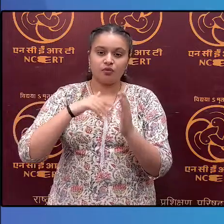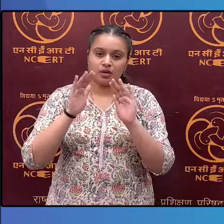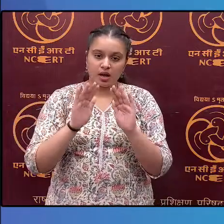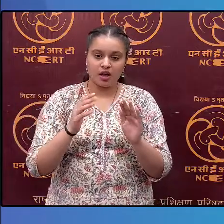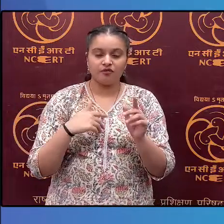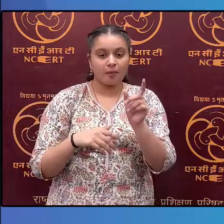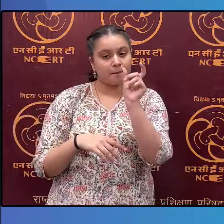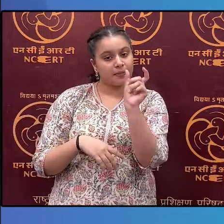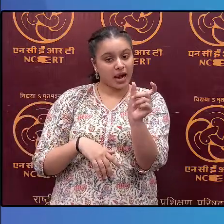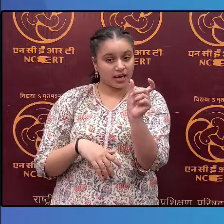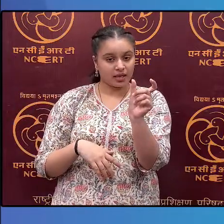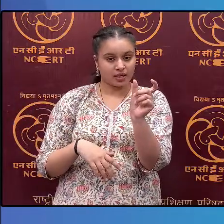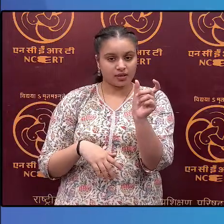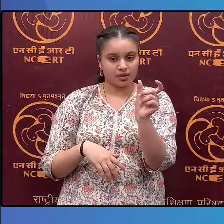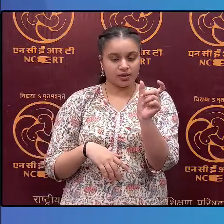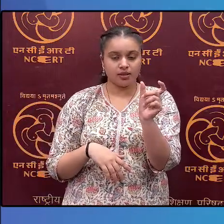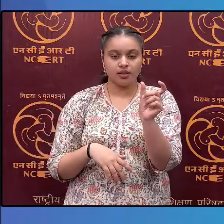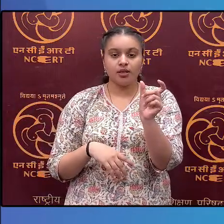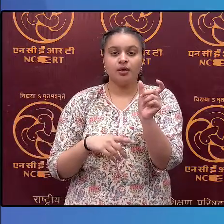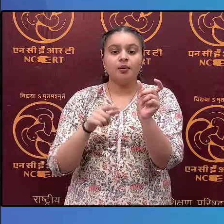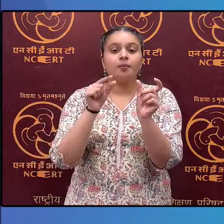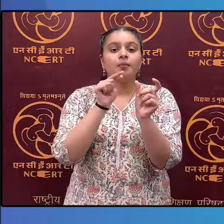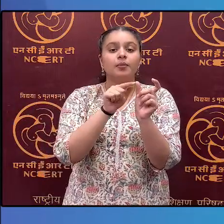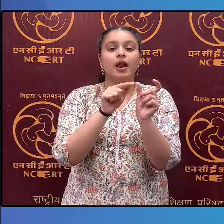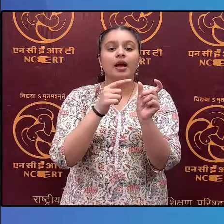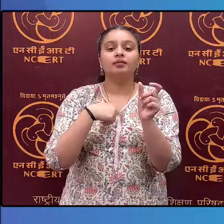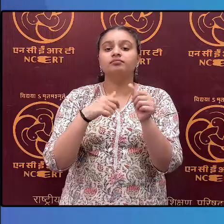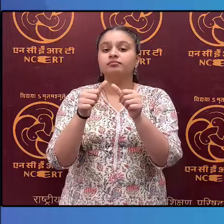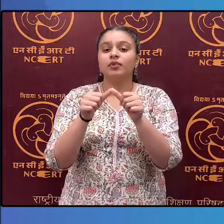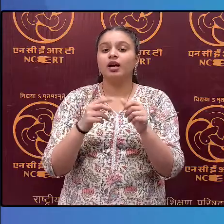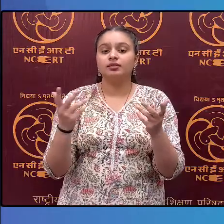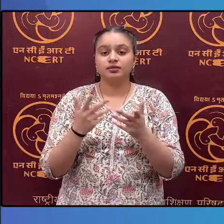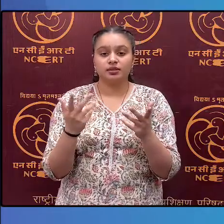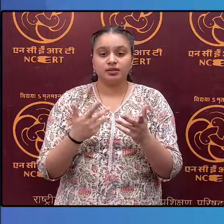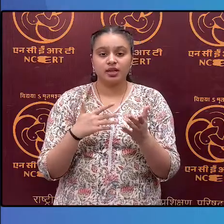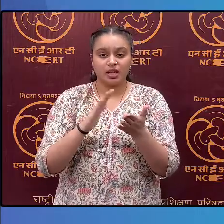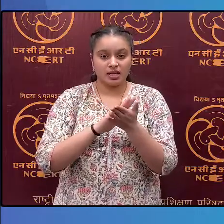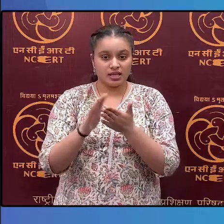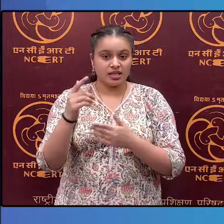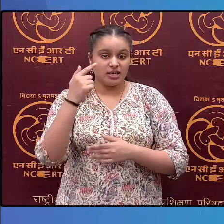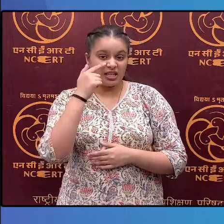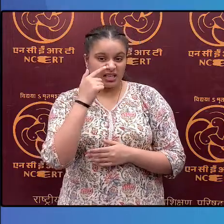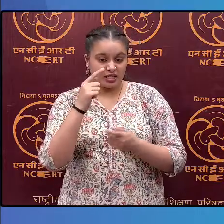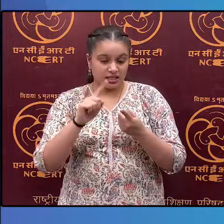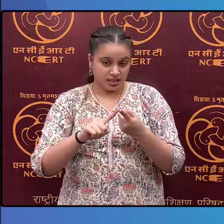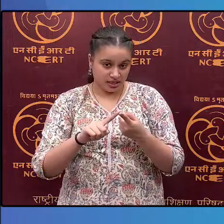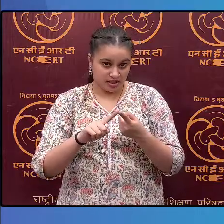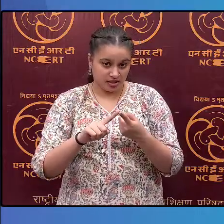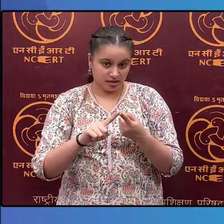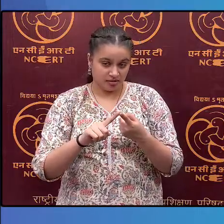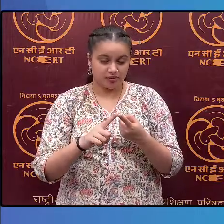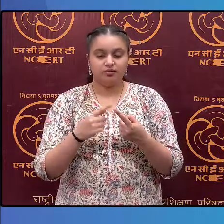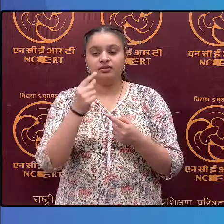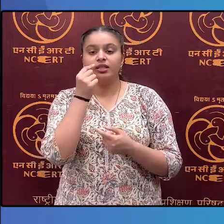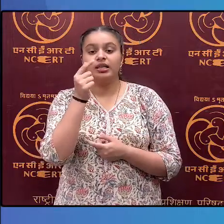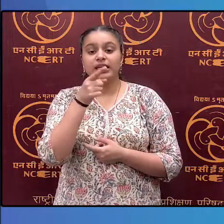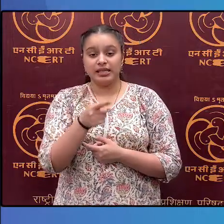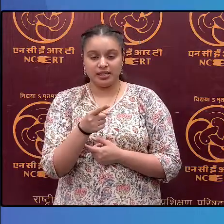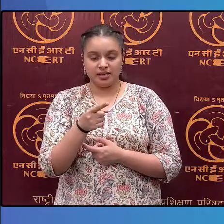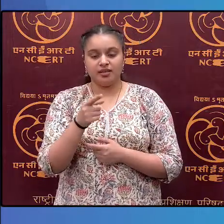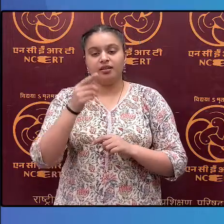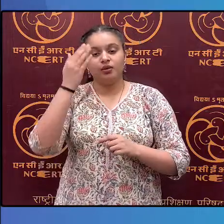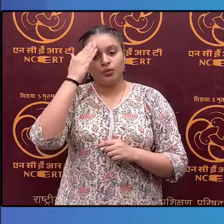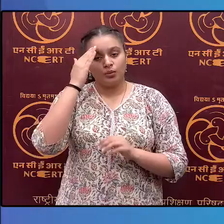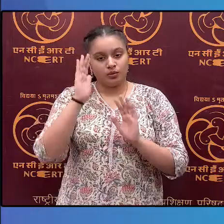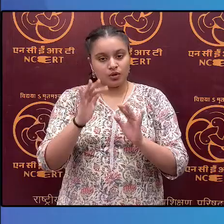blank. So, what will be the answer, ma'am, here? Either he or she? He. He, yes, absolutely he, because we